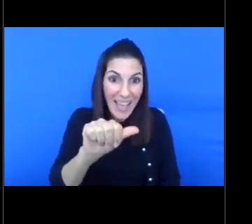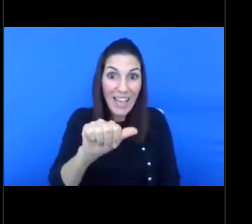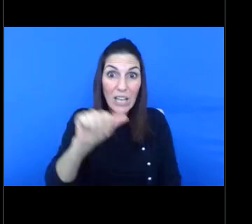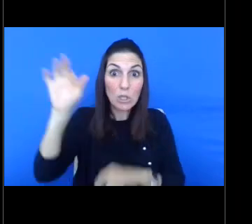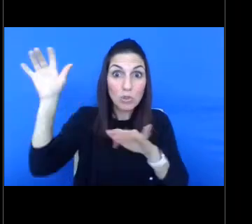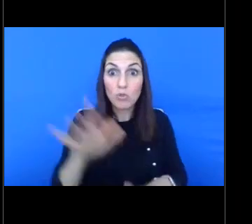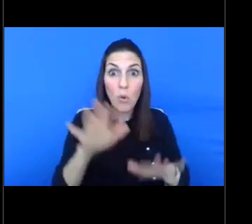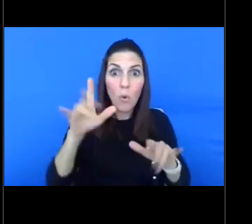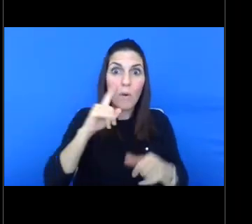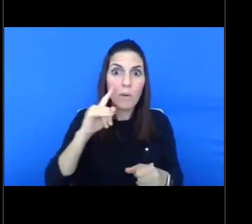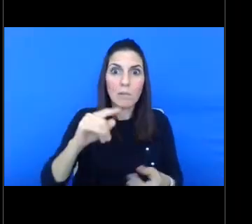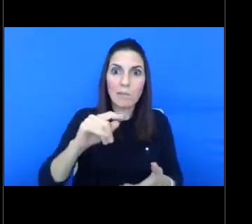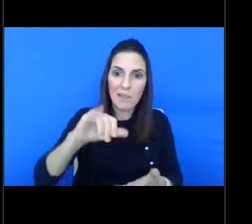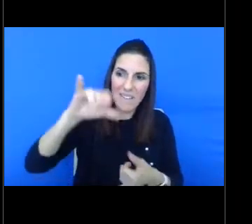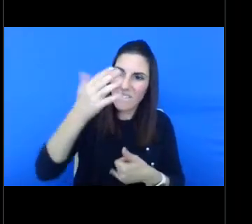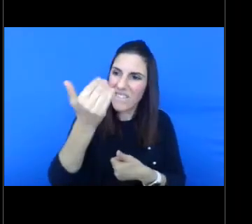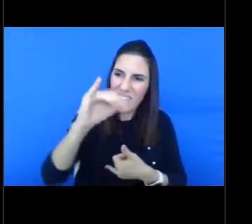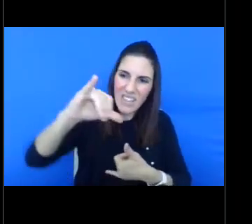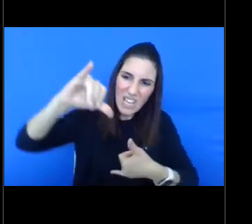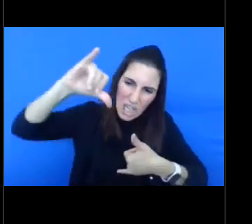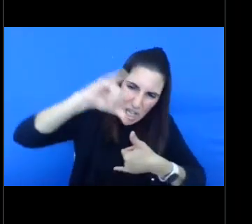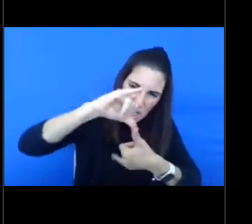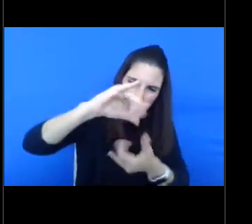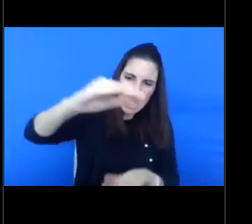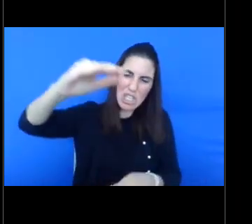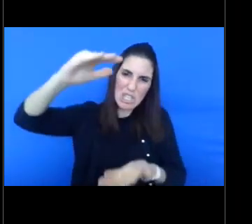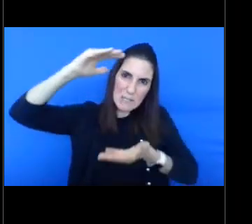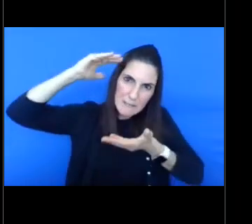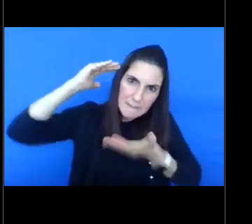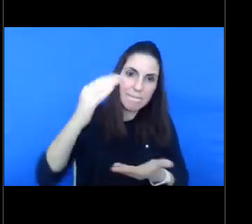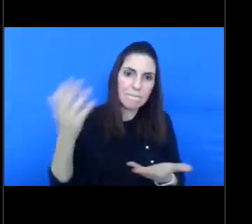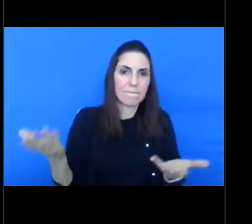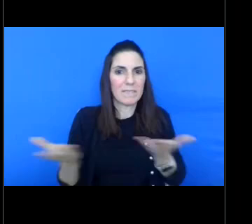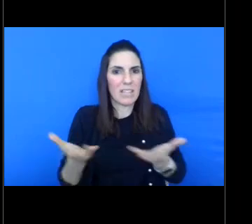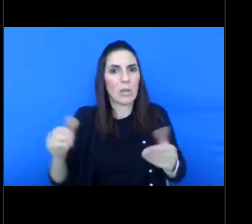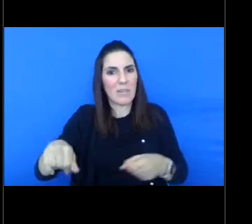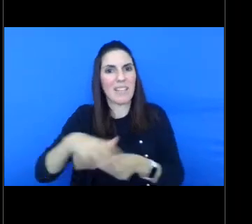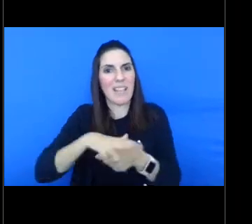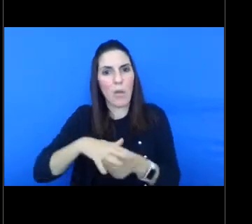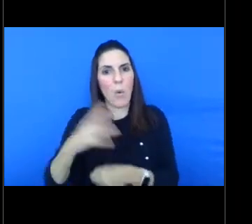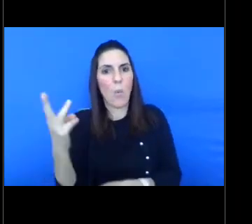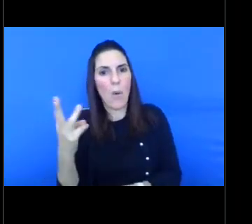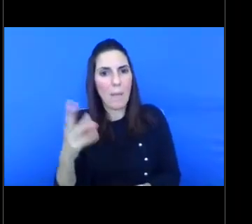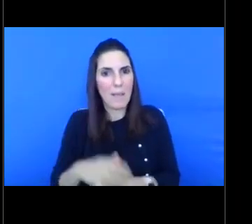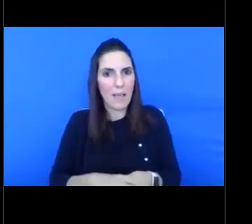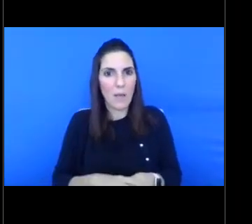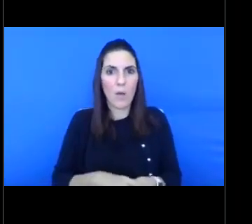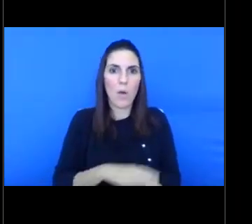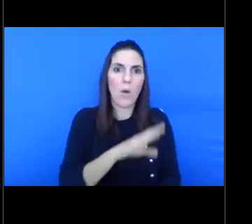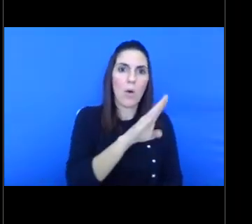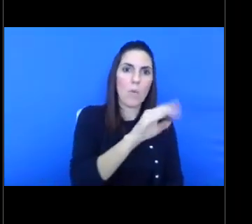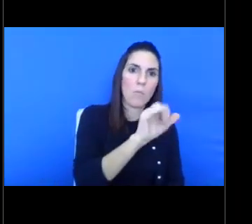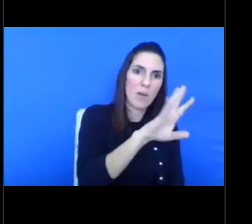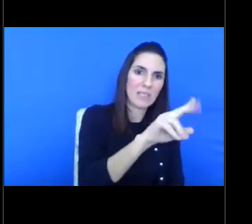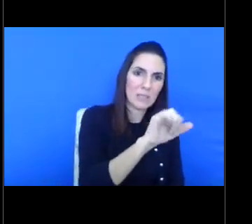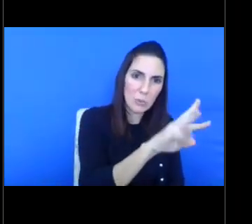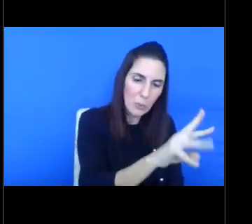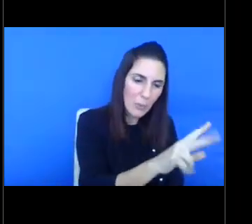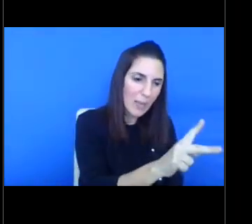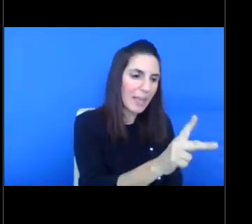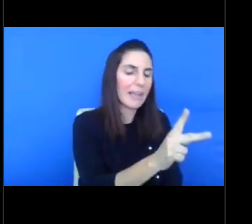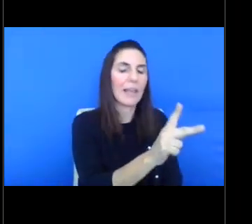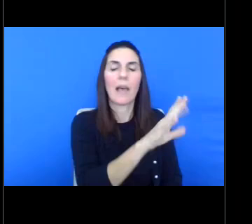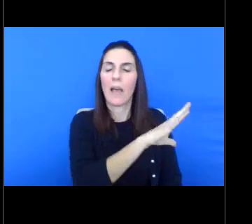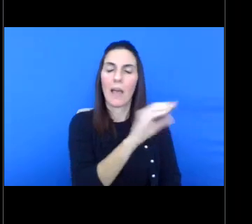15 inches and more of snow in Wilmington. Parts of Brunswick and Columbus County, North Carolina,